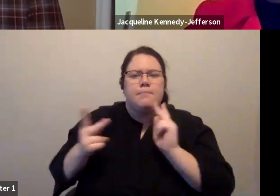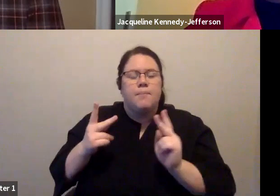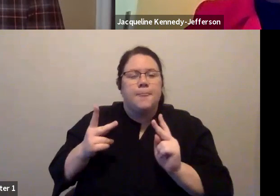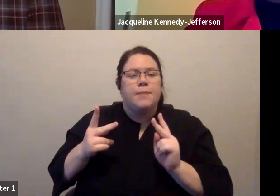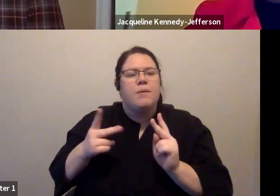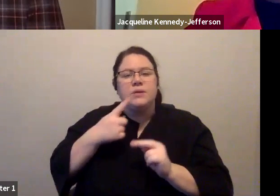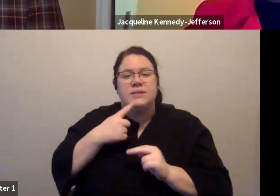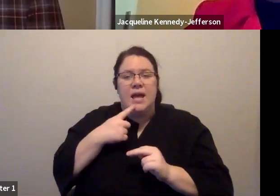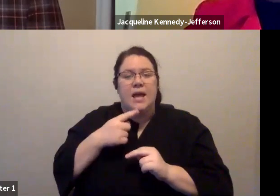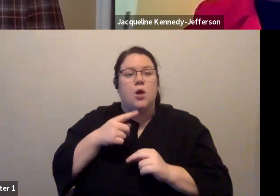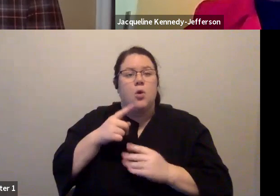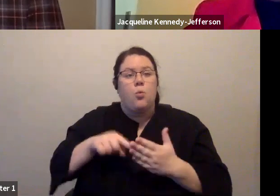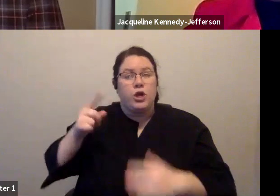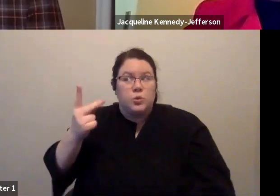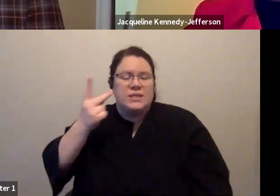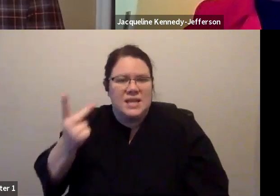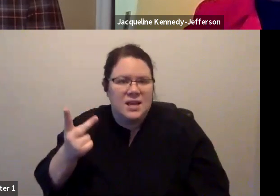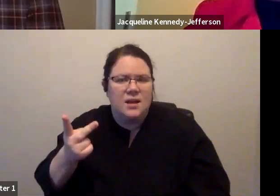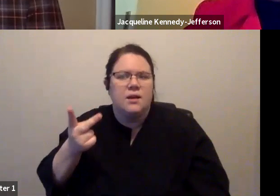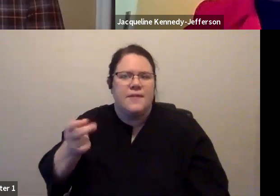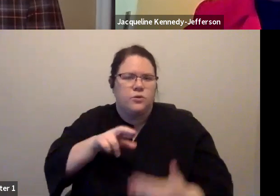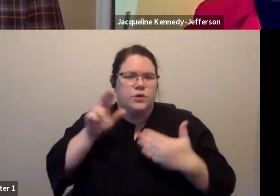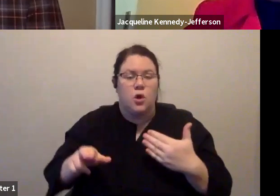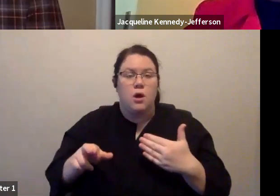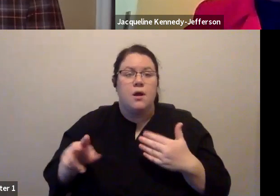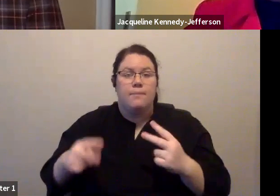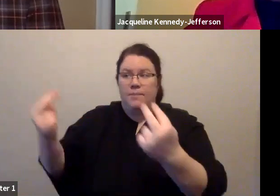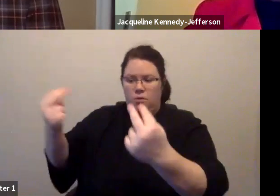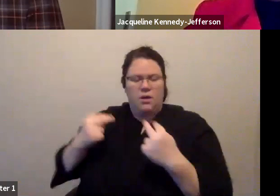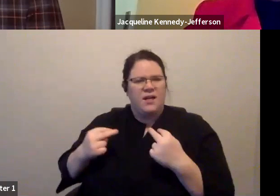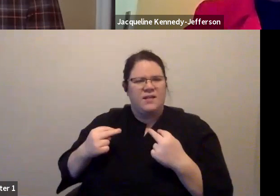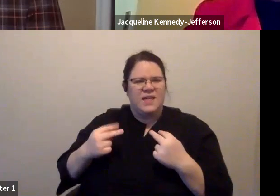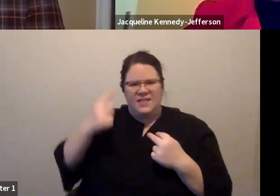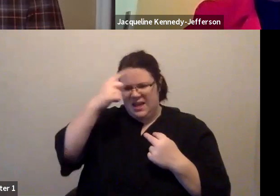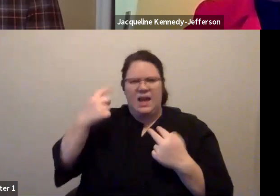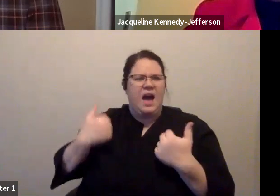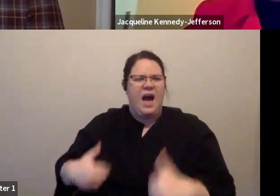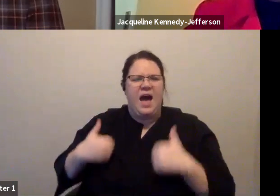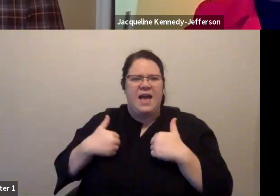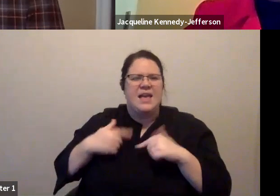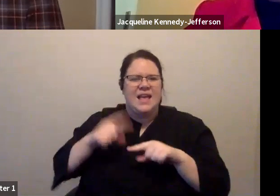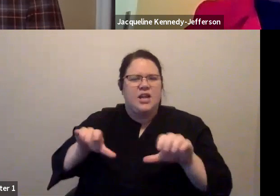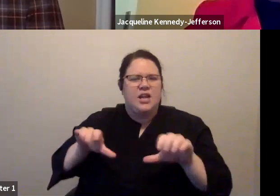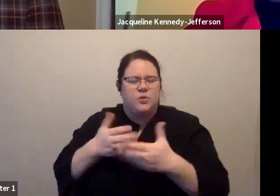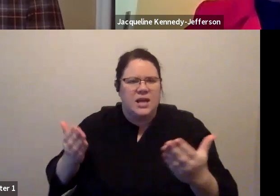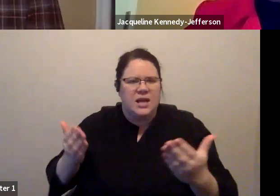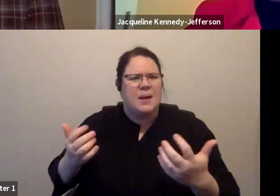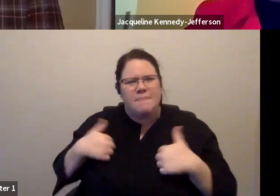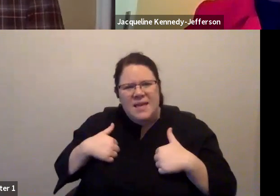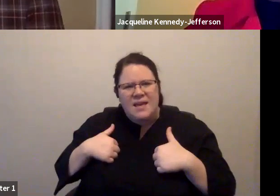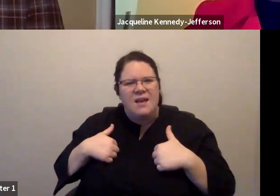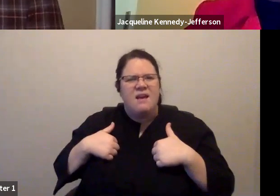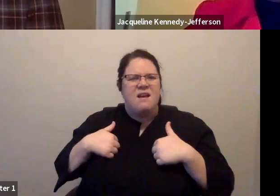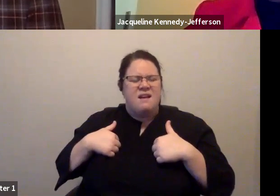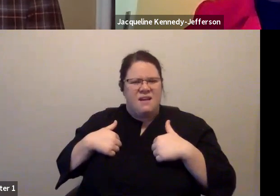get. She said, but when people see me, they see limitations, and I'm not limited. And I share that every time I do one of our unconscious bias trainings, because